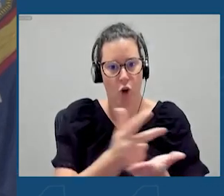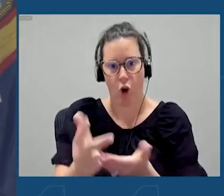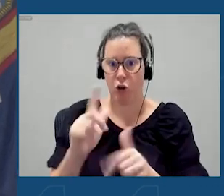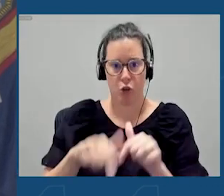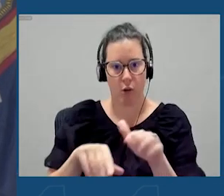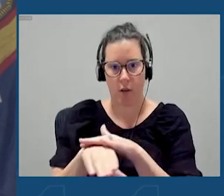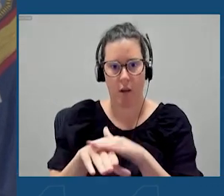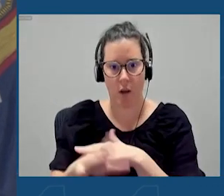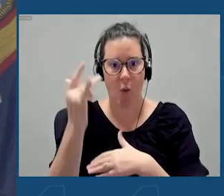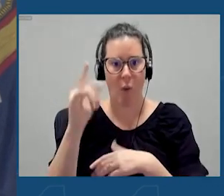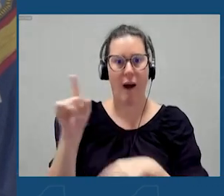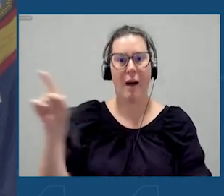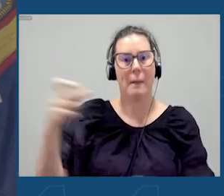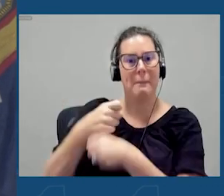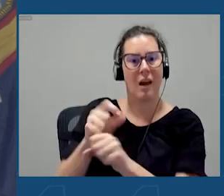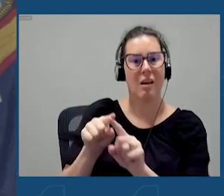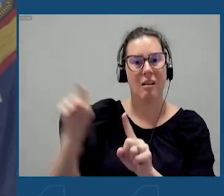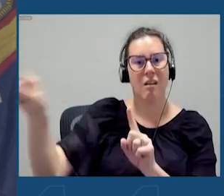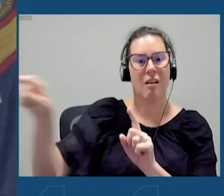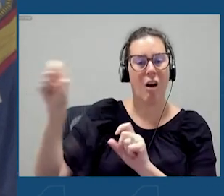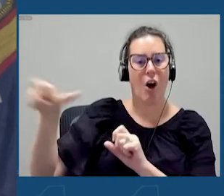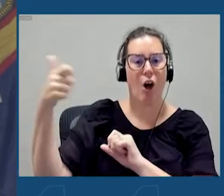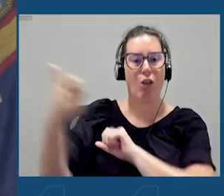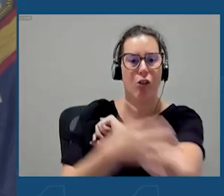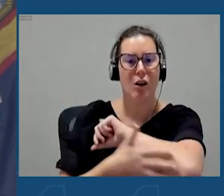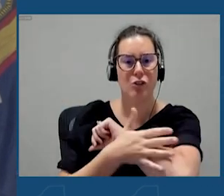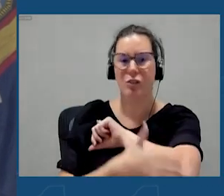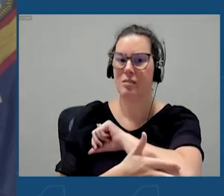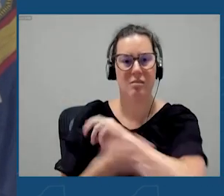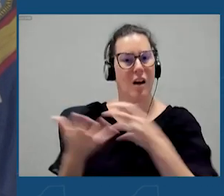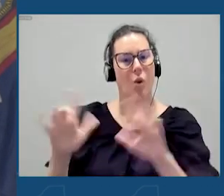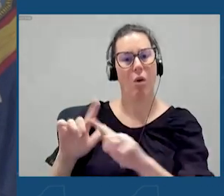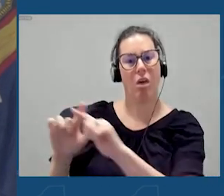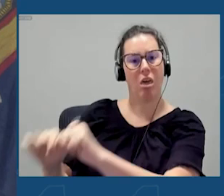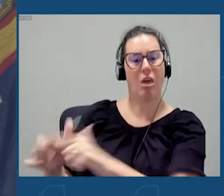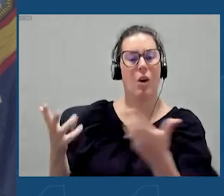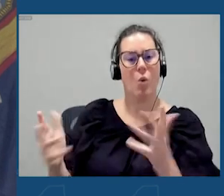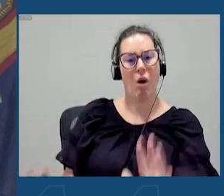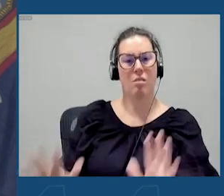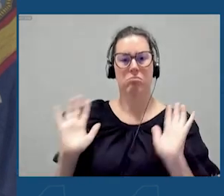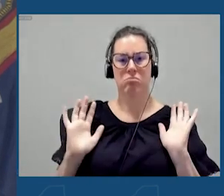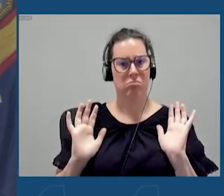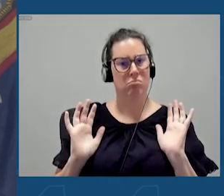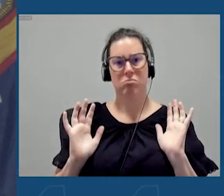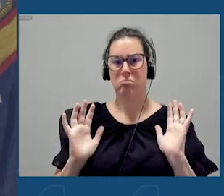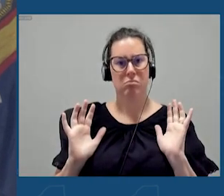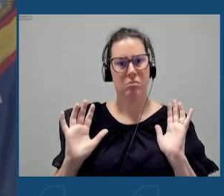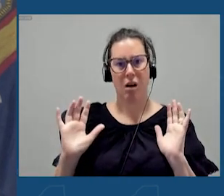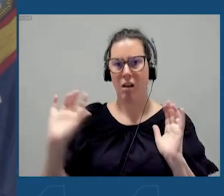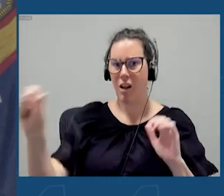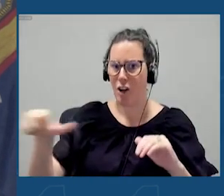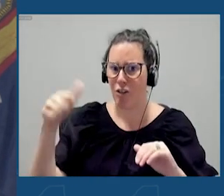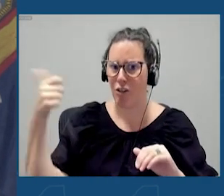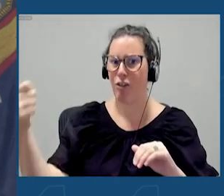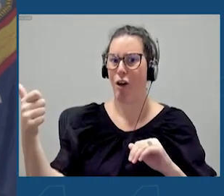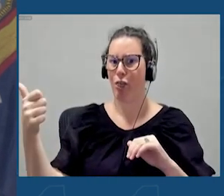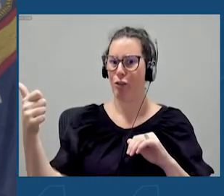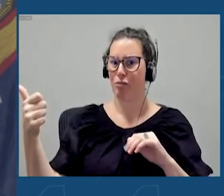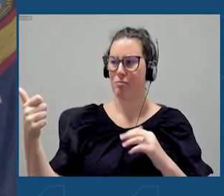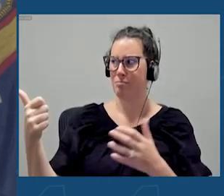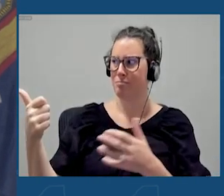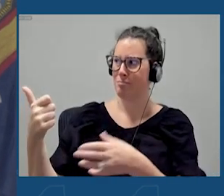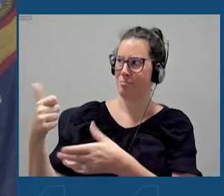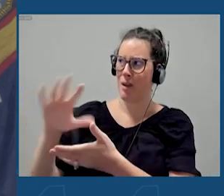them overseas. I no longer want to be reliant ever on a foreign-based supply chain because that